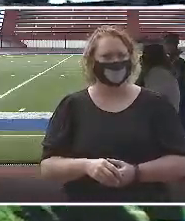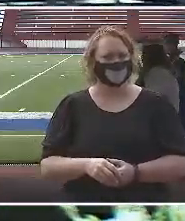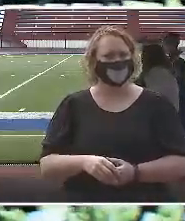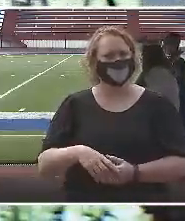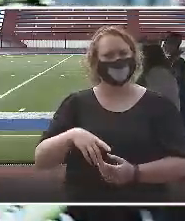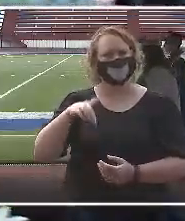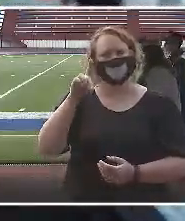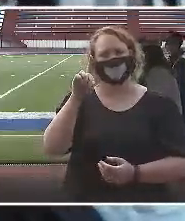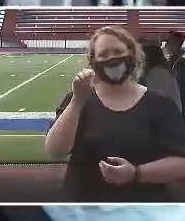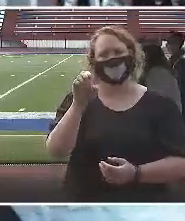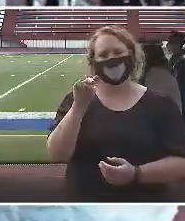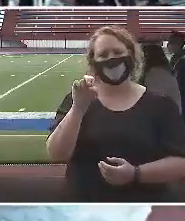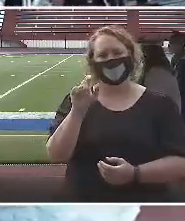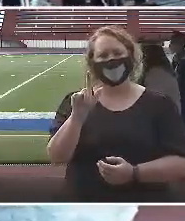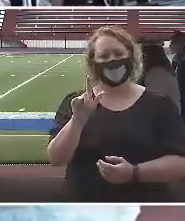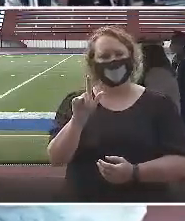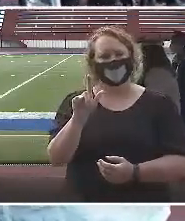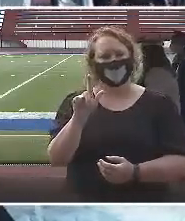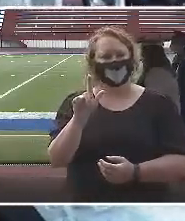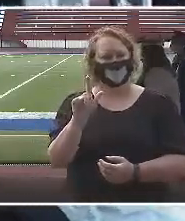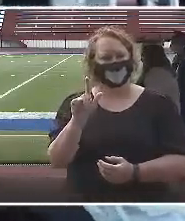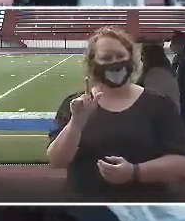Kimara Homifer.